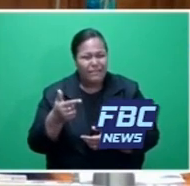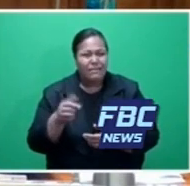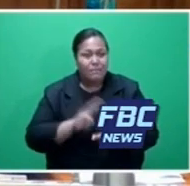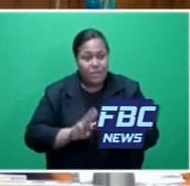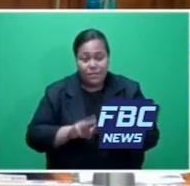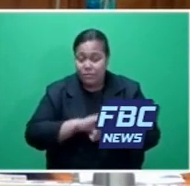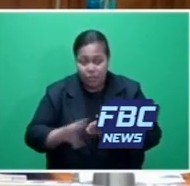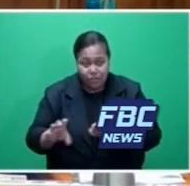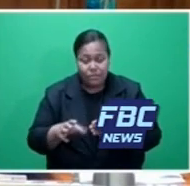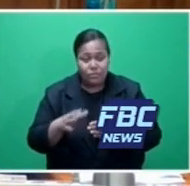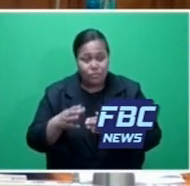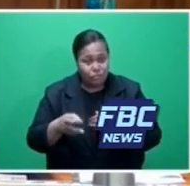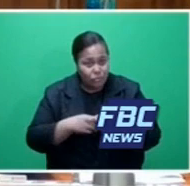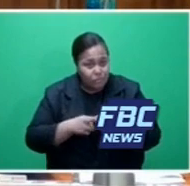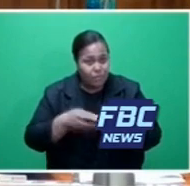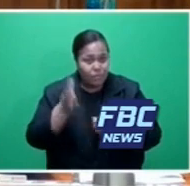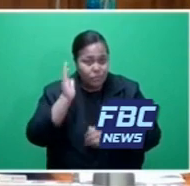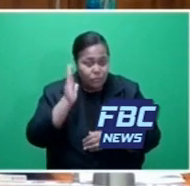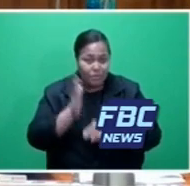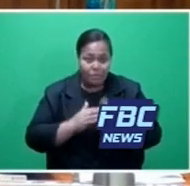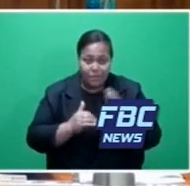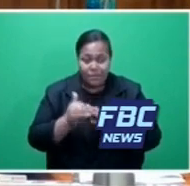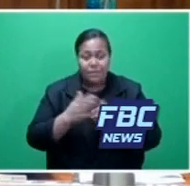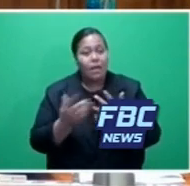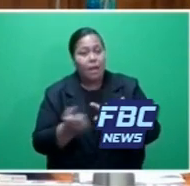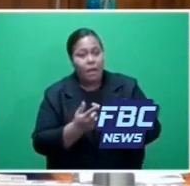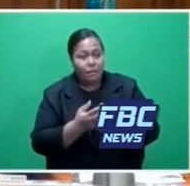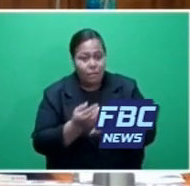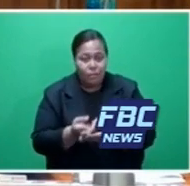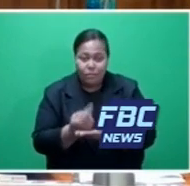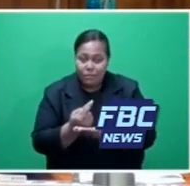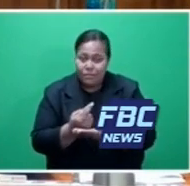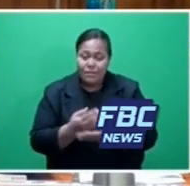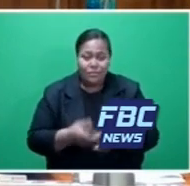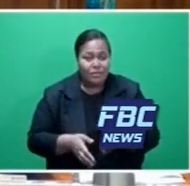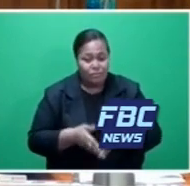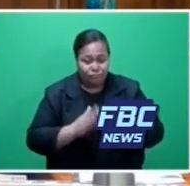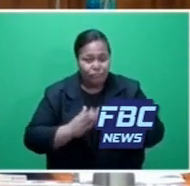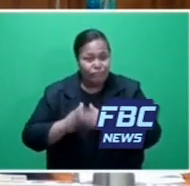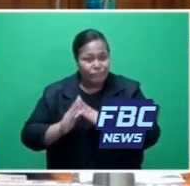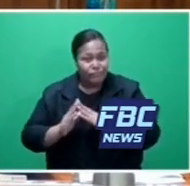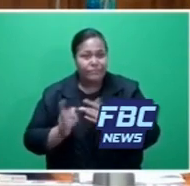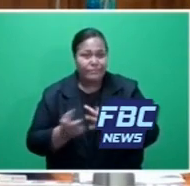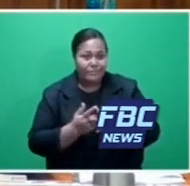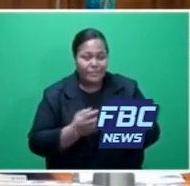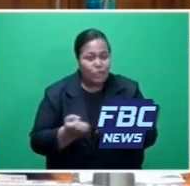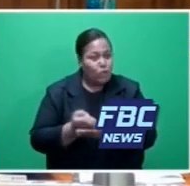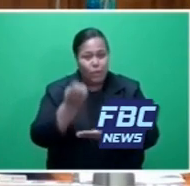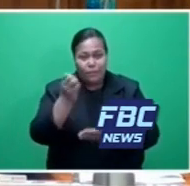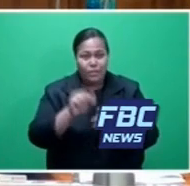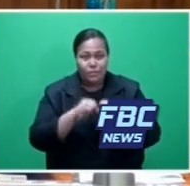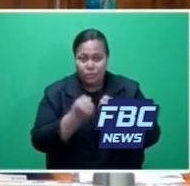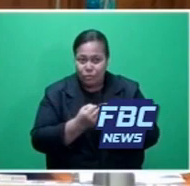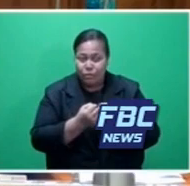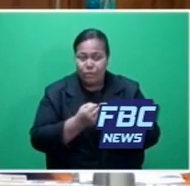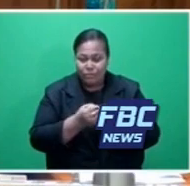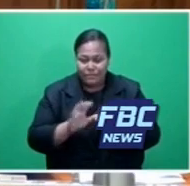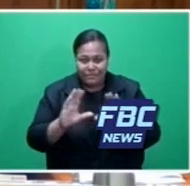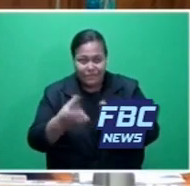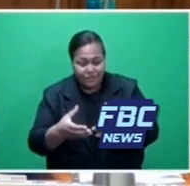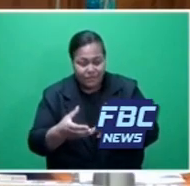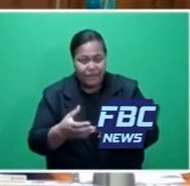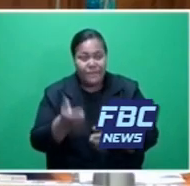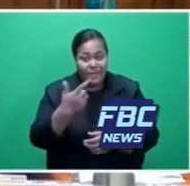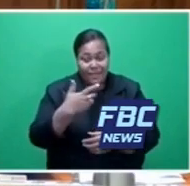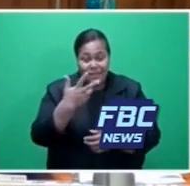million, other rehabilitation from the economic social sectors, $97.6 million, which